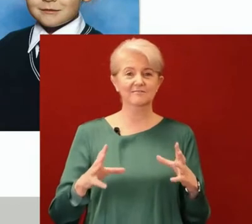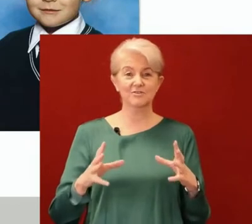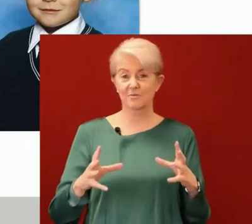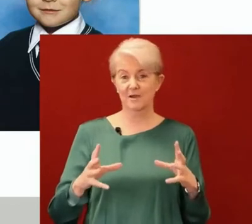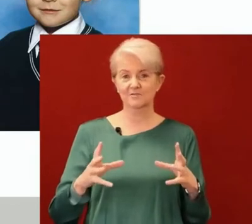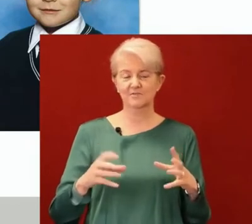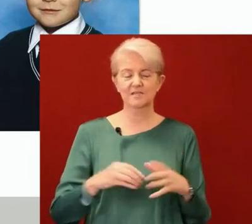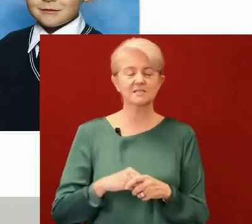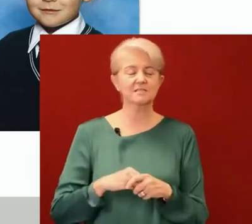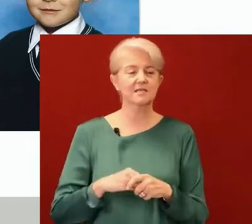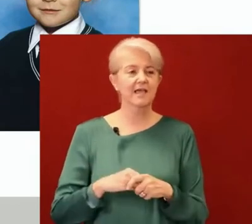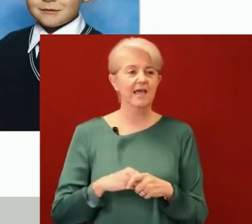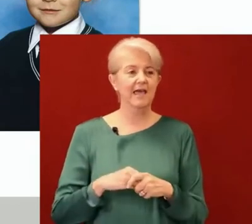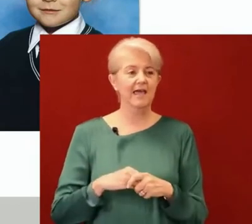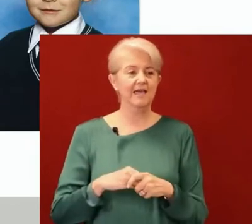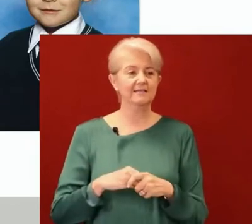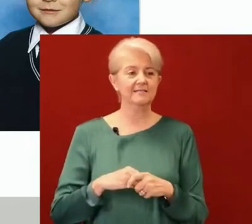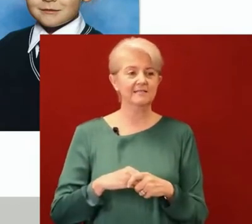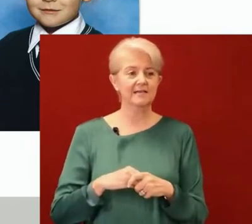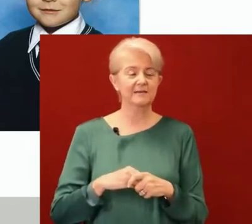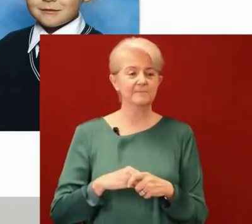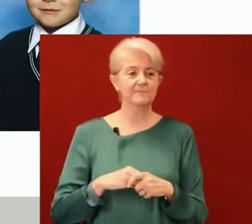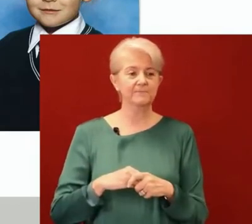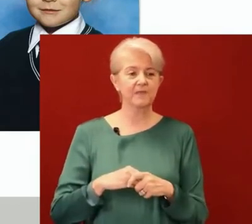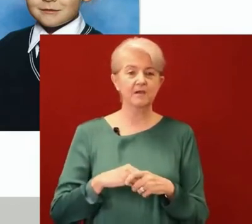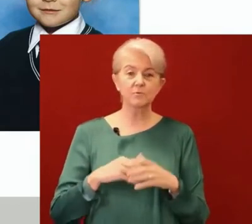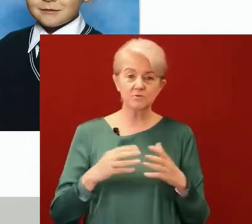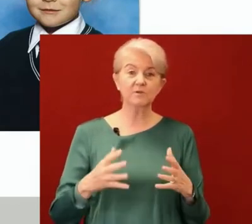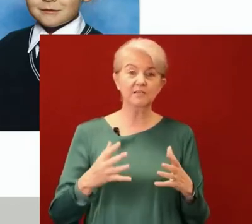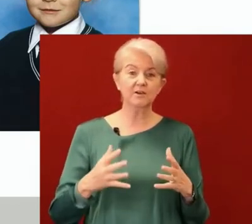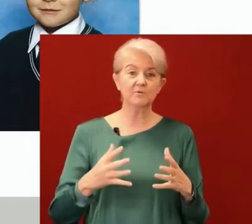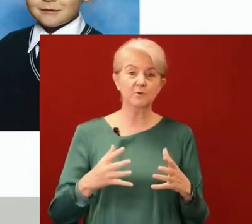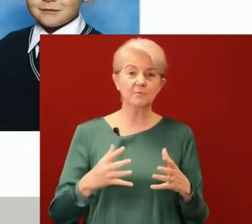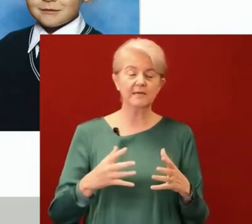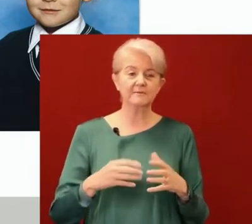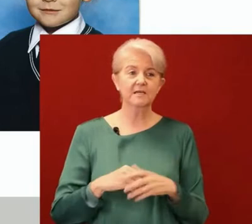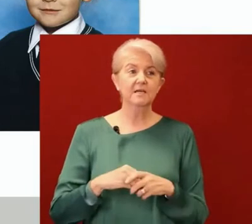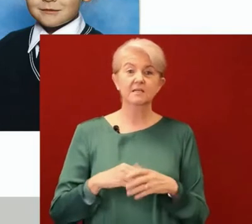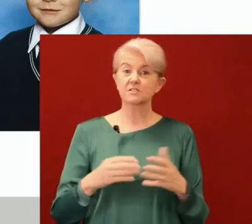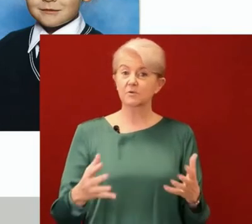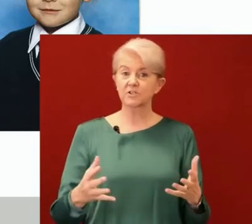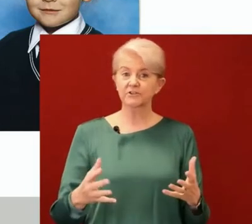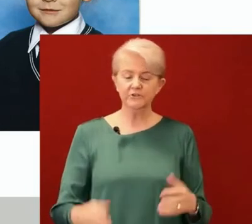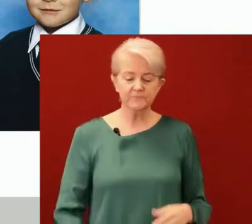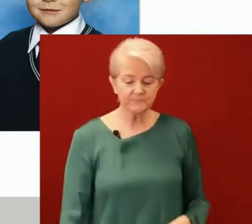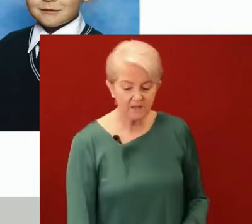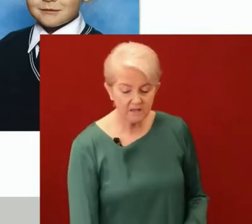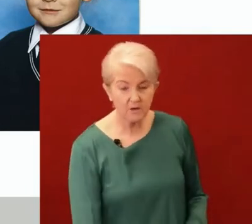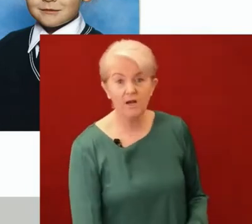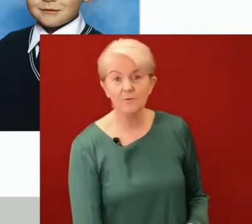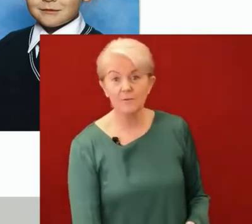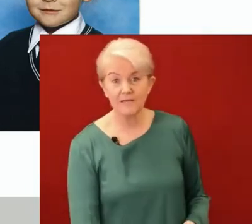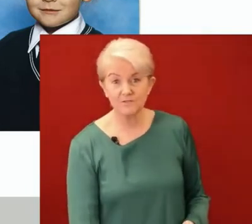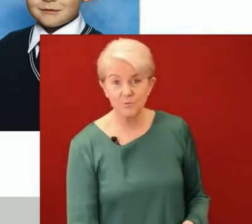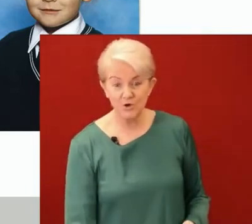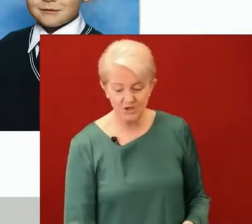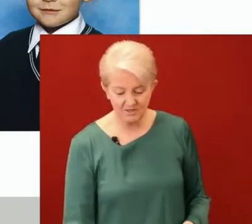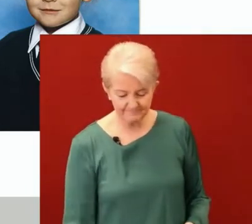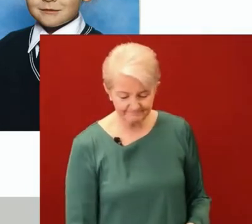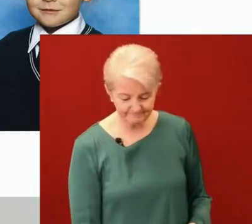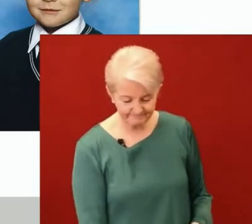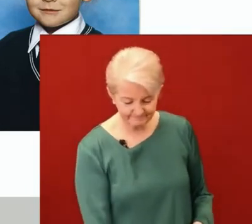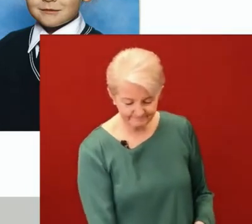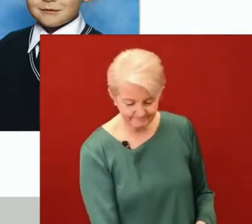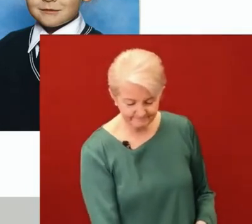out so much for this. And it was really overwhelming. So what did I do? Well, I went back to